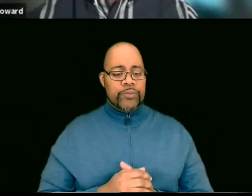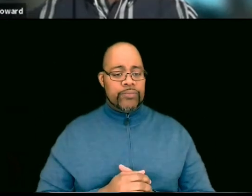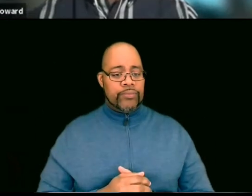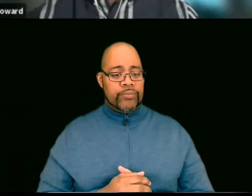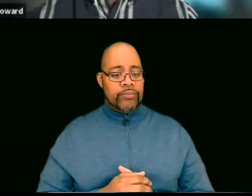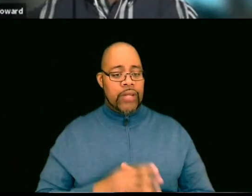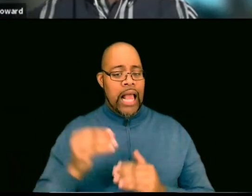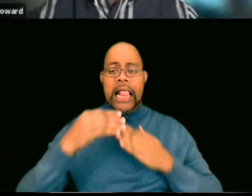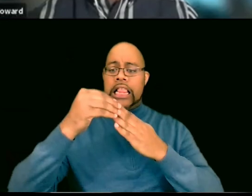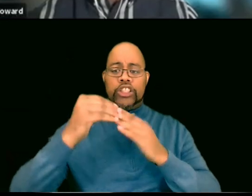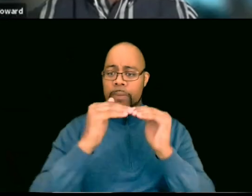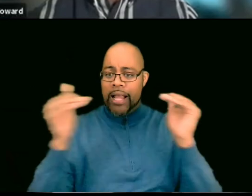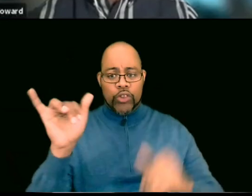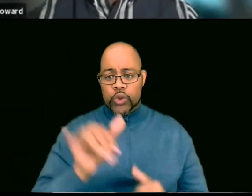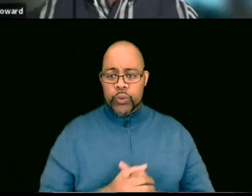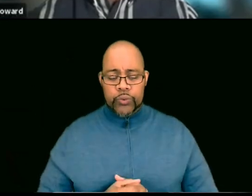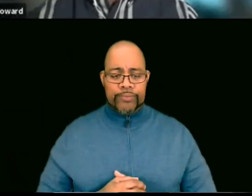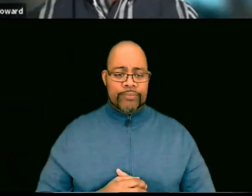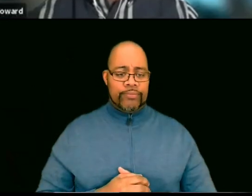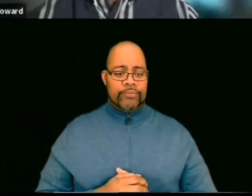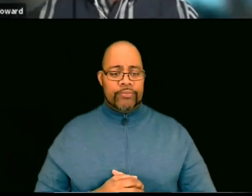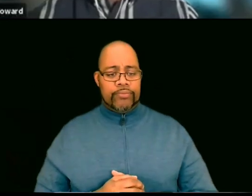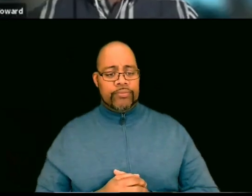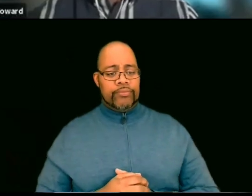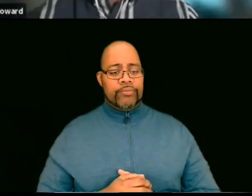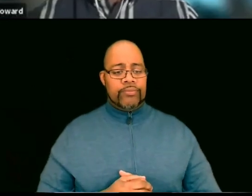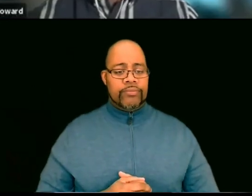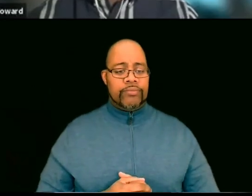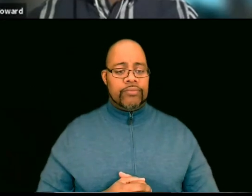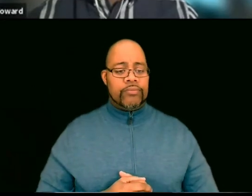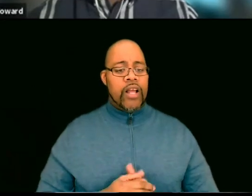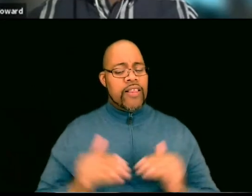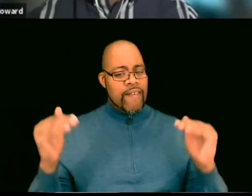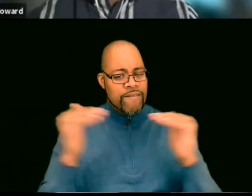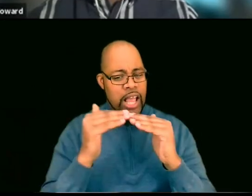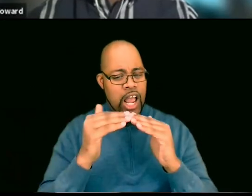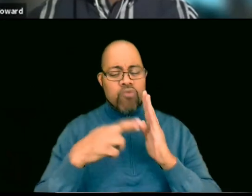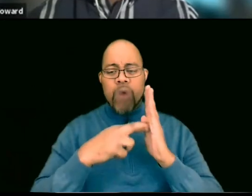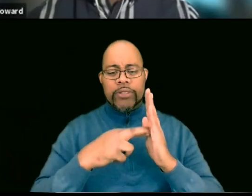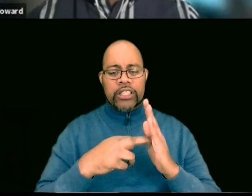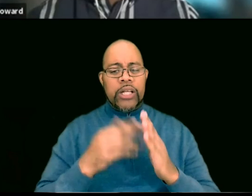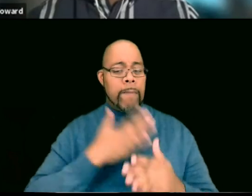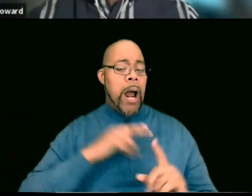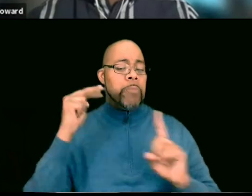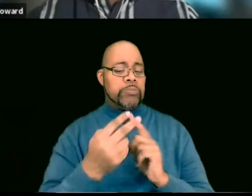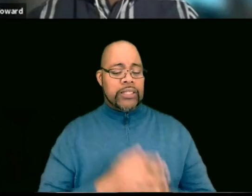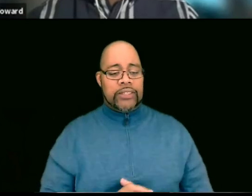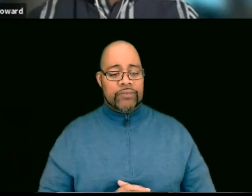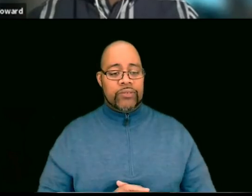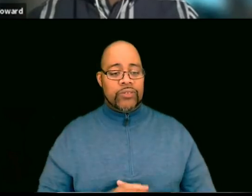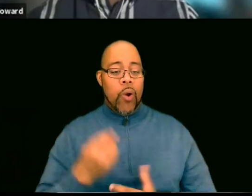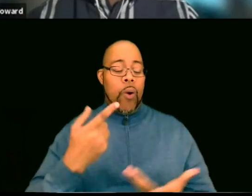level, and the leadership levels, and at fair representation from my point